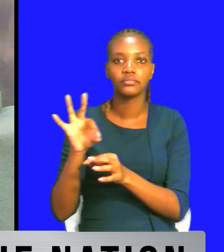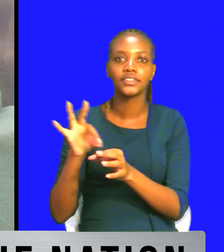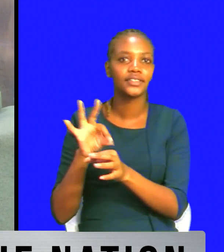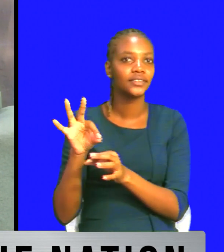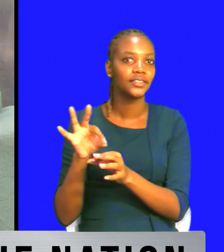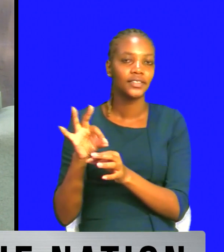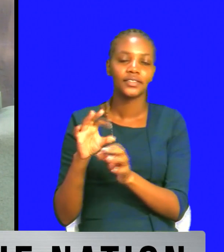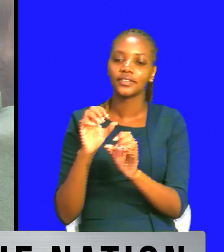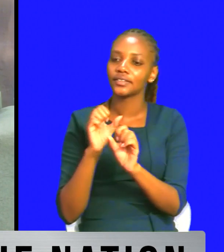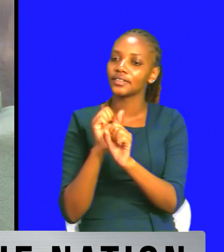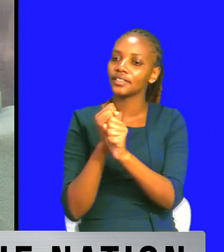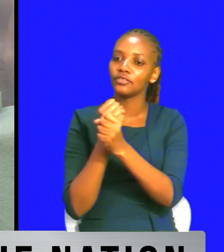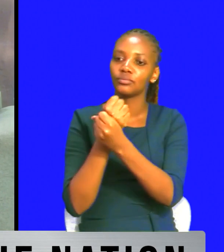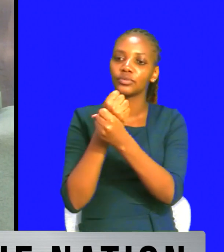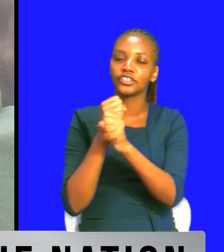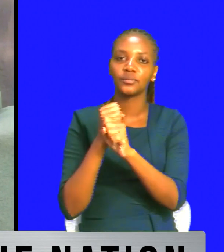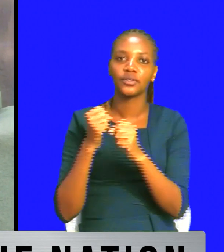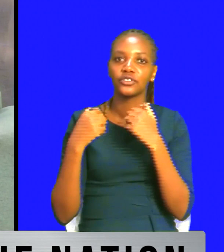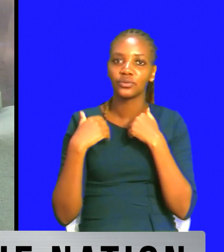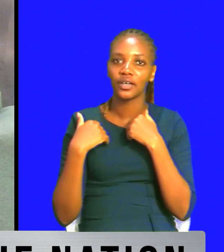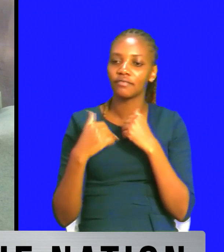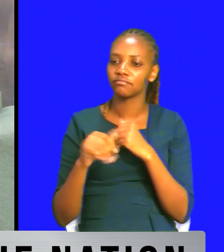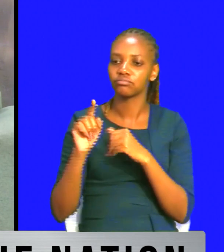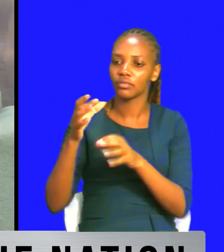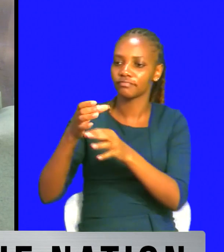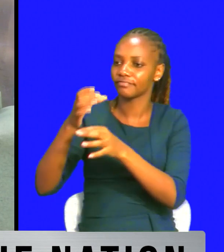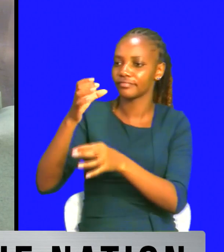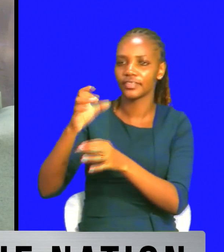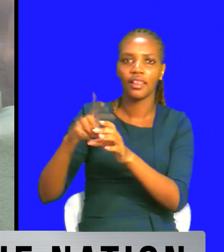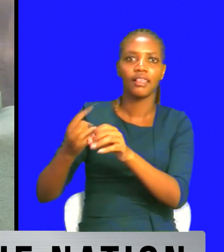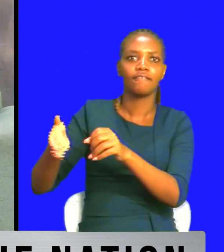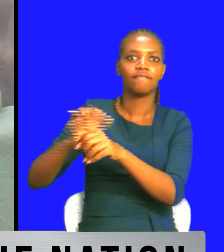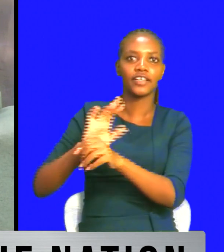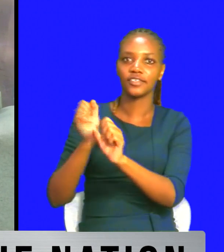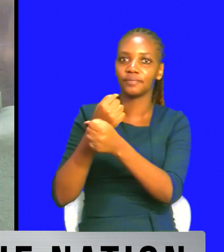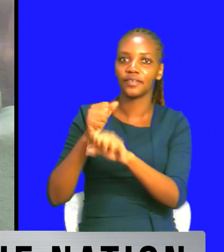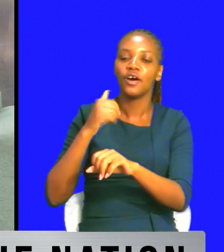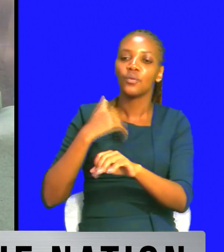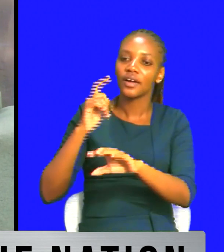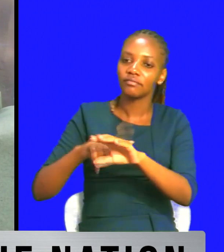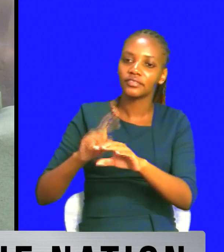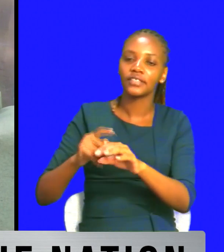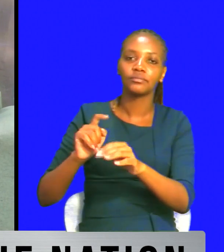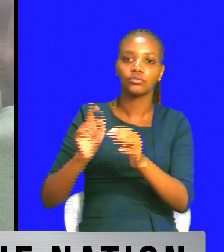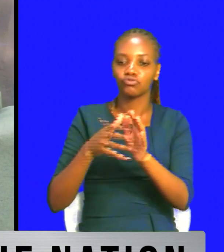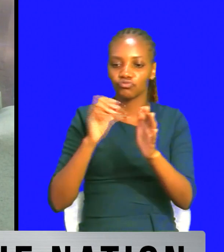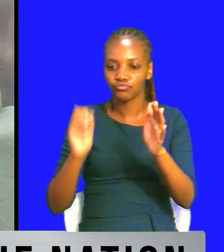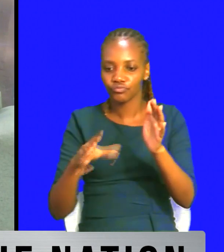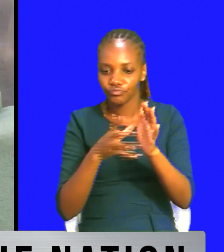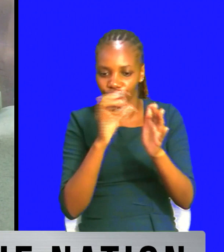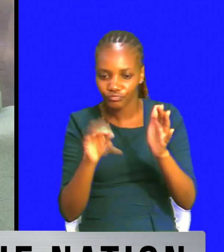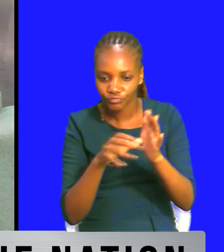can't put one in of sugar and you feel it. There's a point that when you continue taking away from